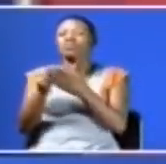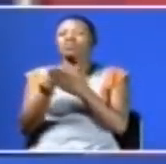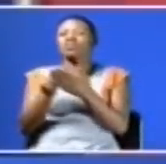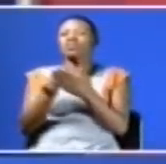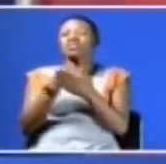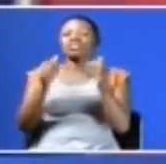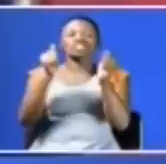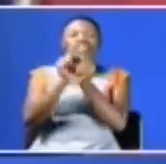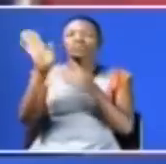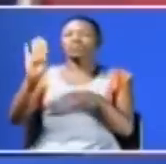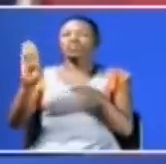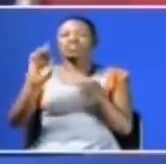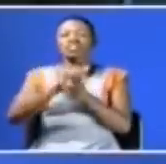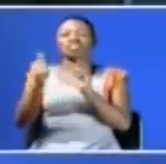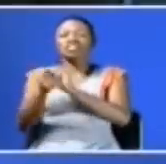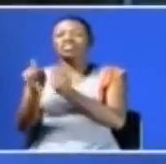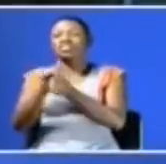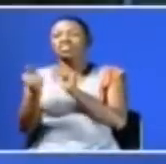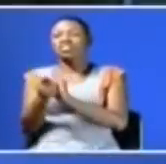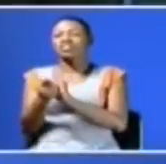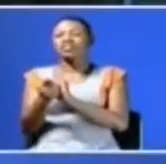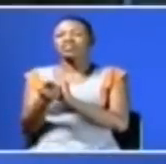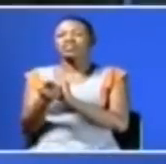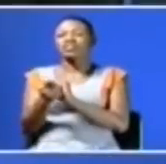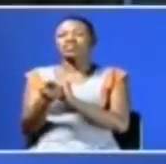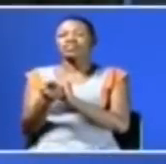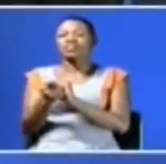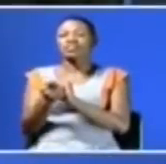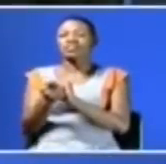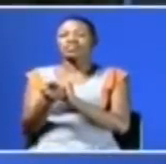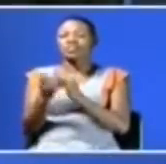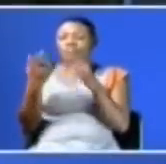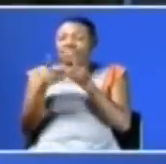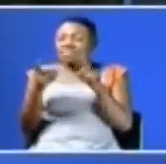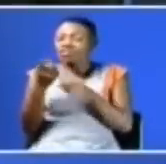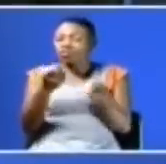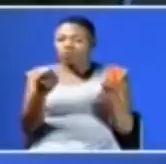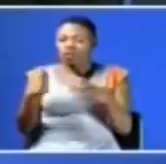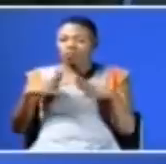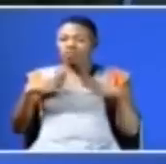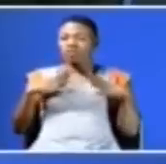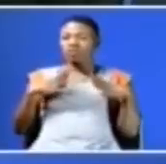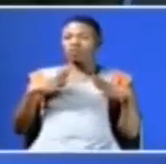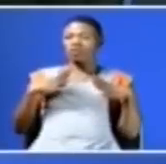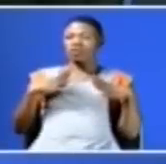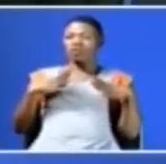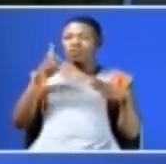tens of billions were being transacted cash. Okay. So that, but look at what is going to happen to these small people who have to deal in cash day